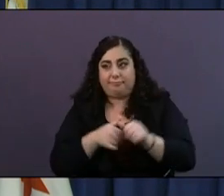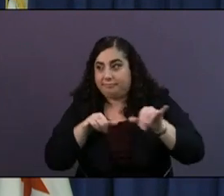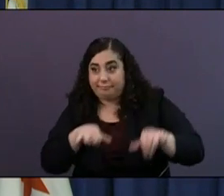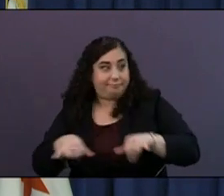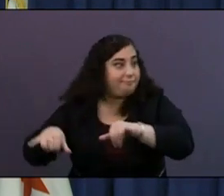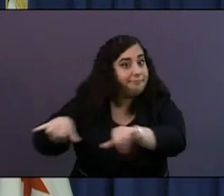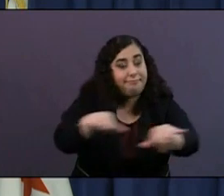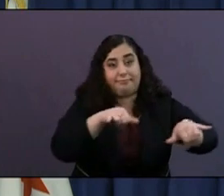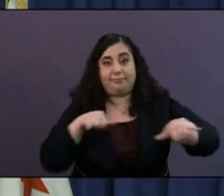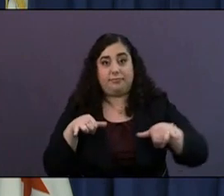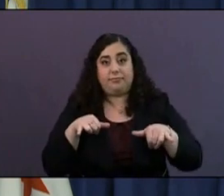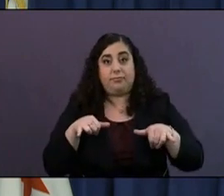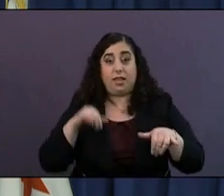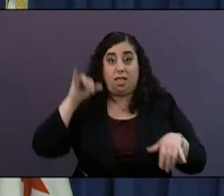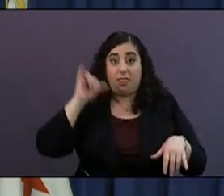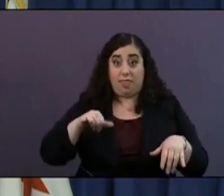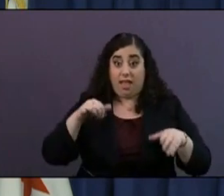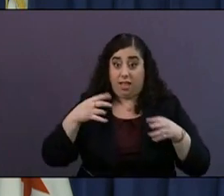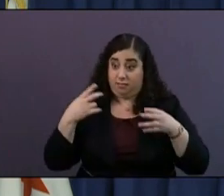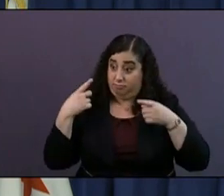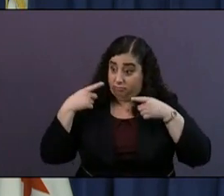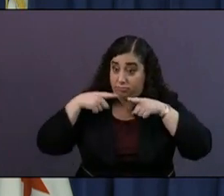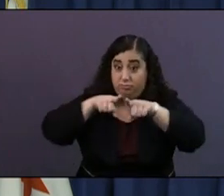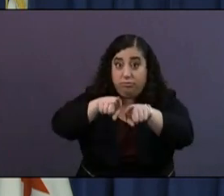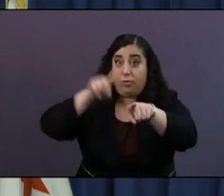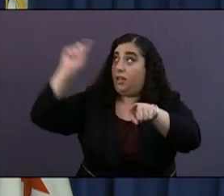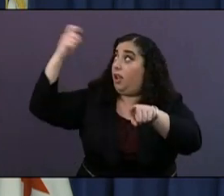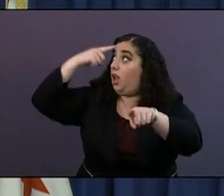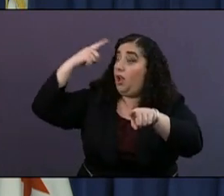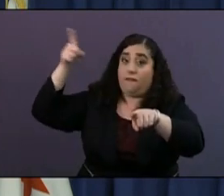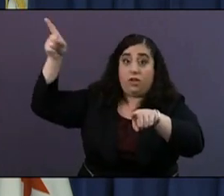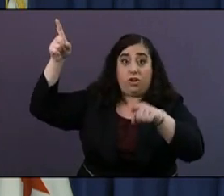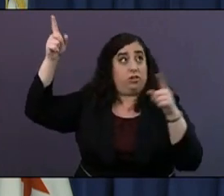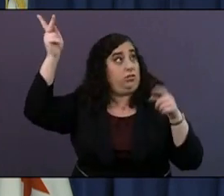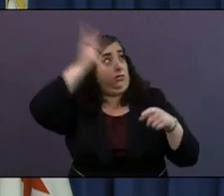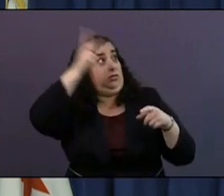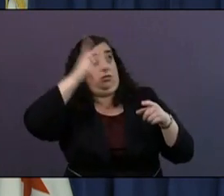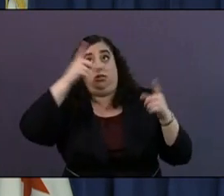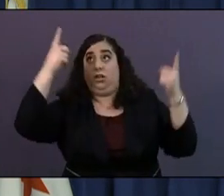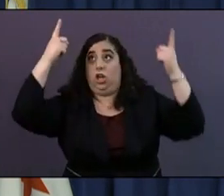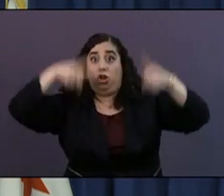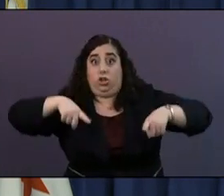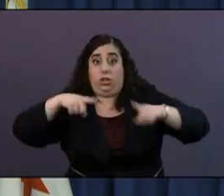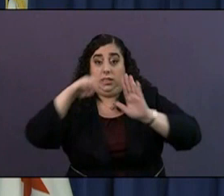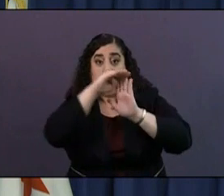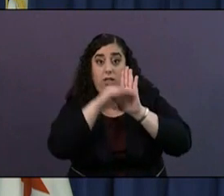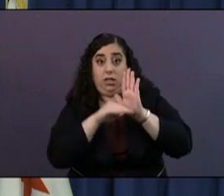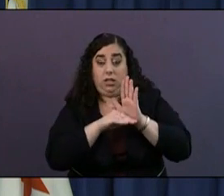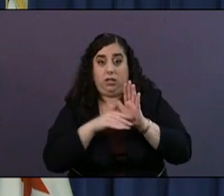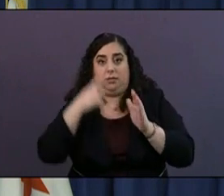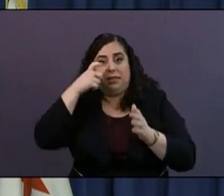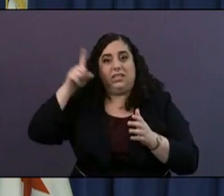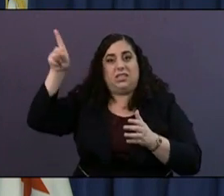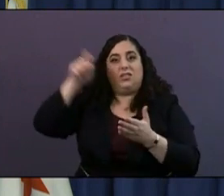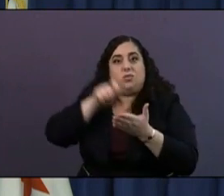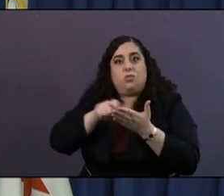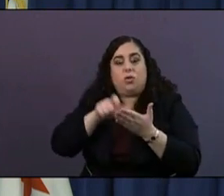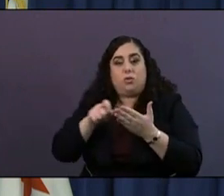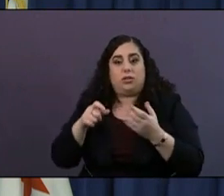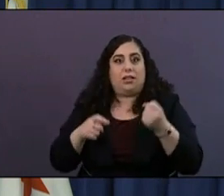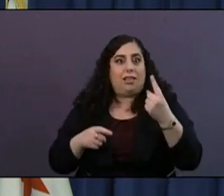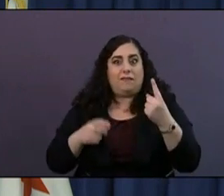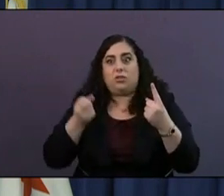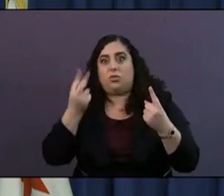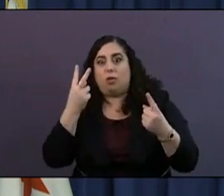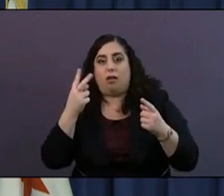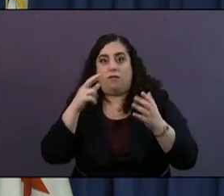maybe from what the governor issued, like a 11 or 12 page set of guidelines about a week ago.